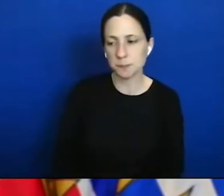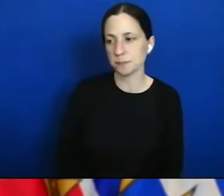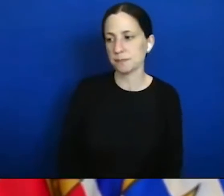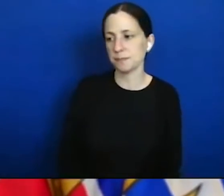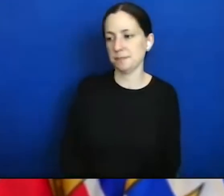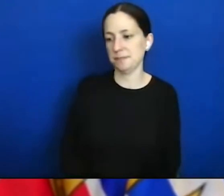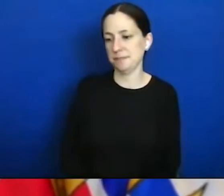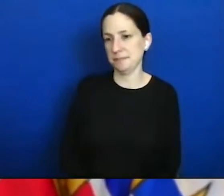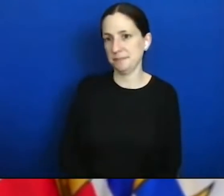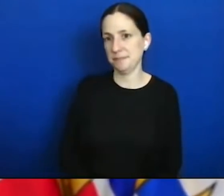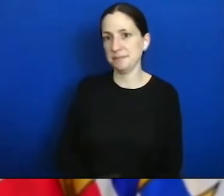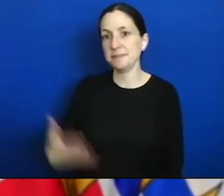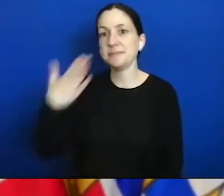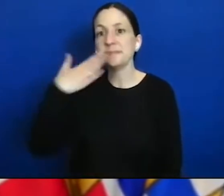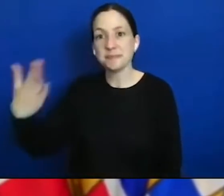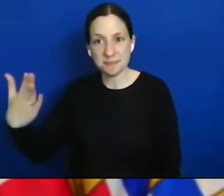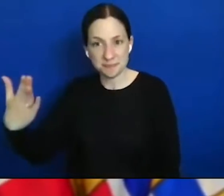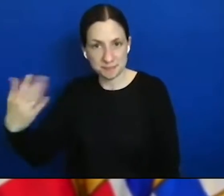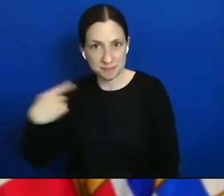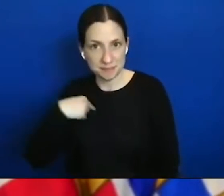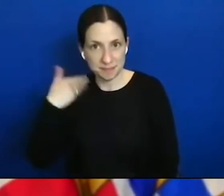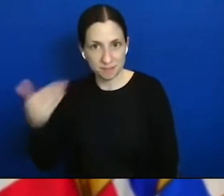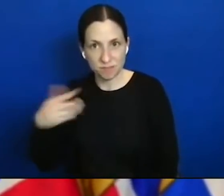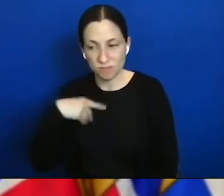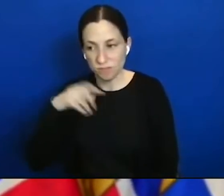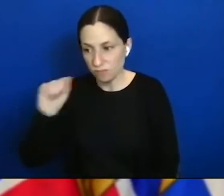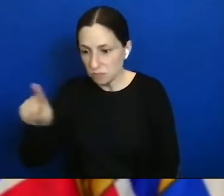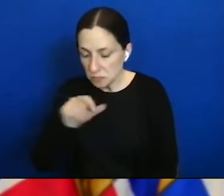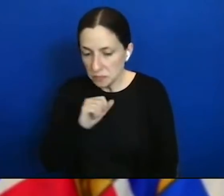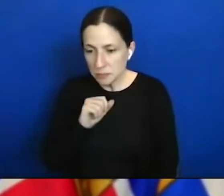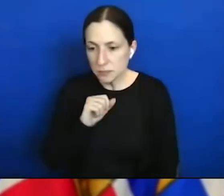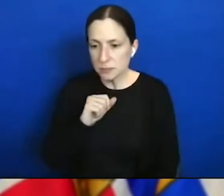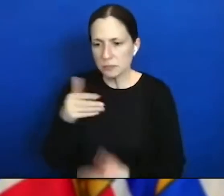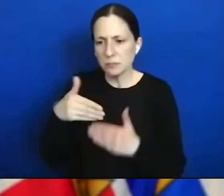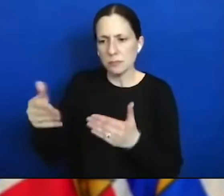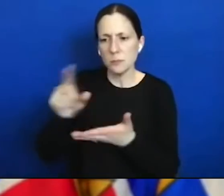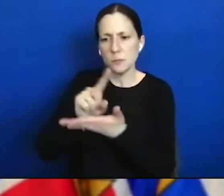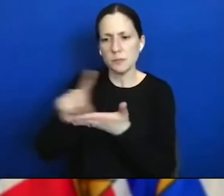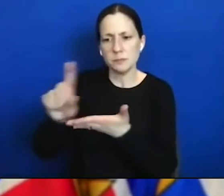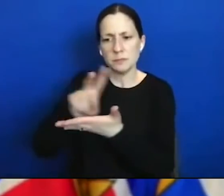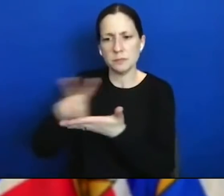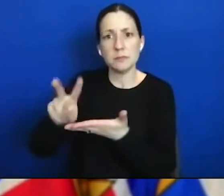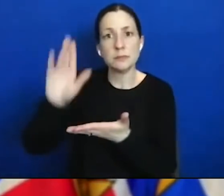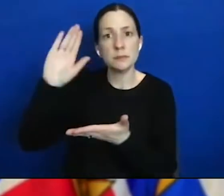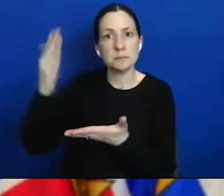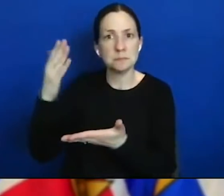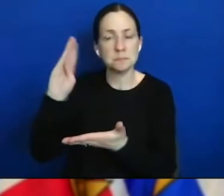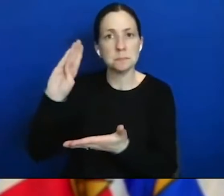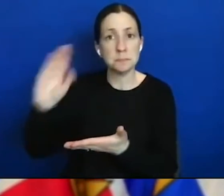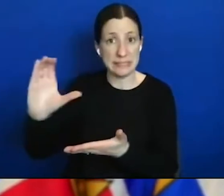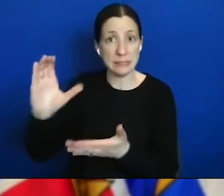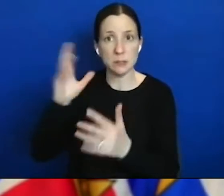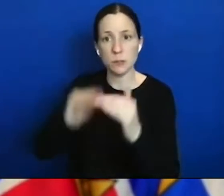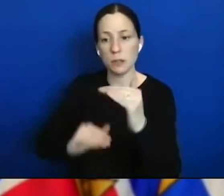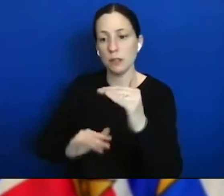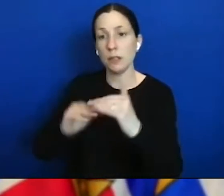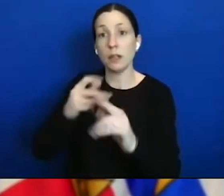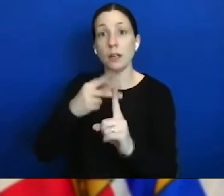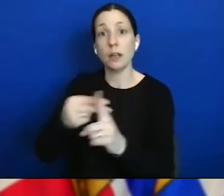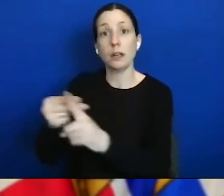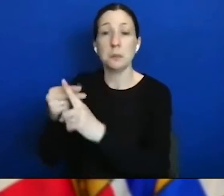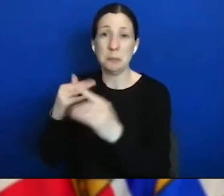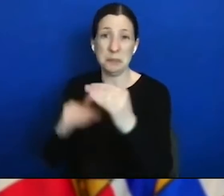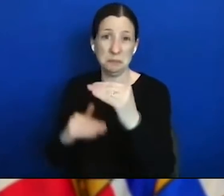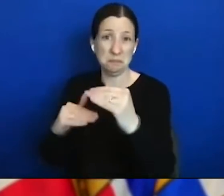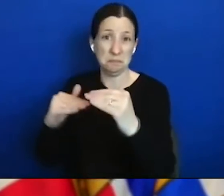Thanks for taking my question. I'm just wondering, in the next week or two, I mean, it looks like British Columbia is going to approach